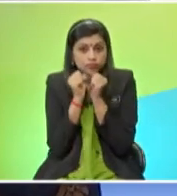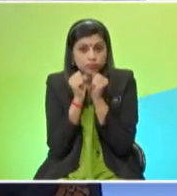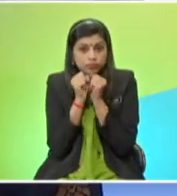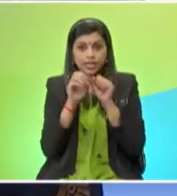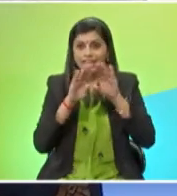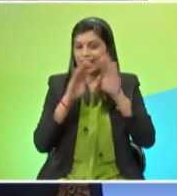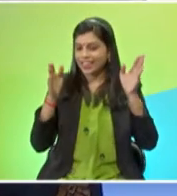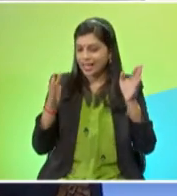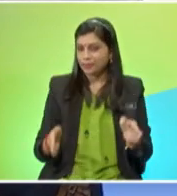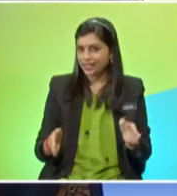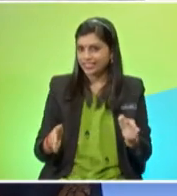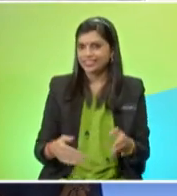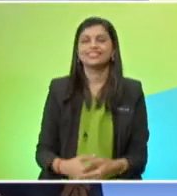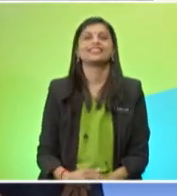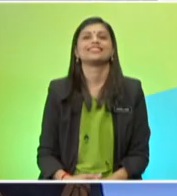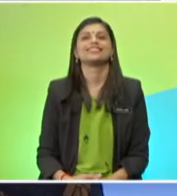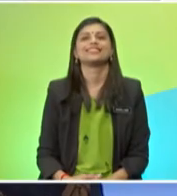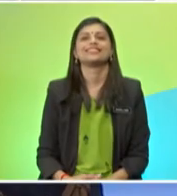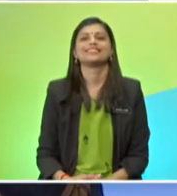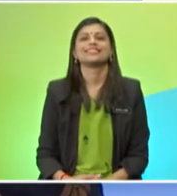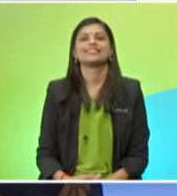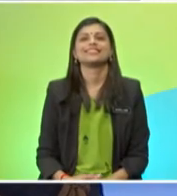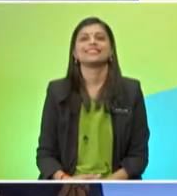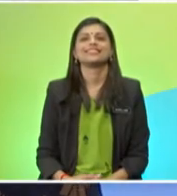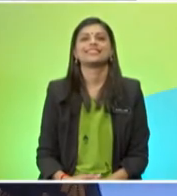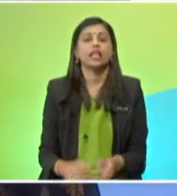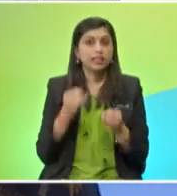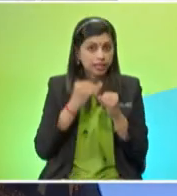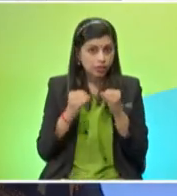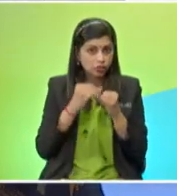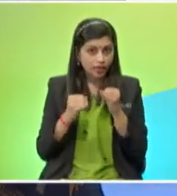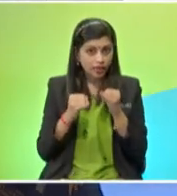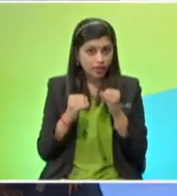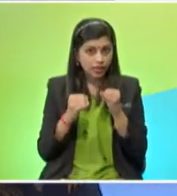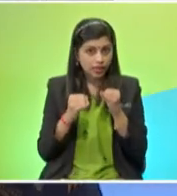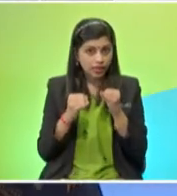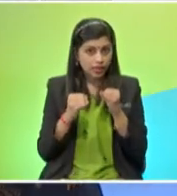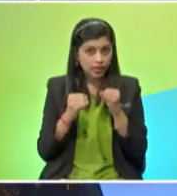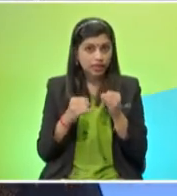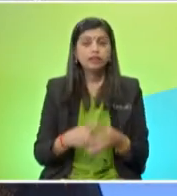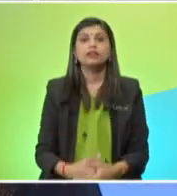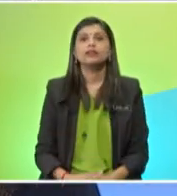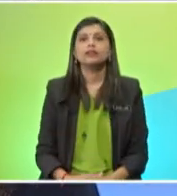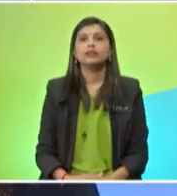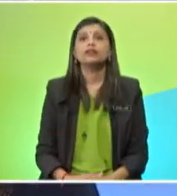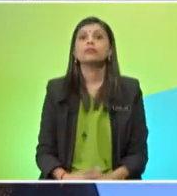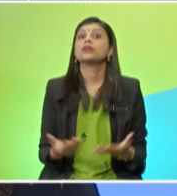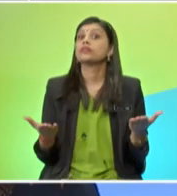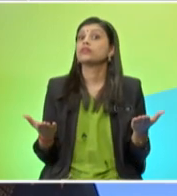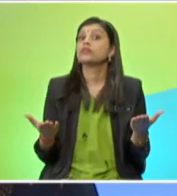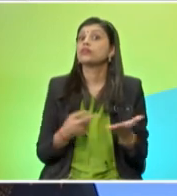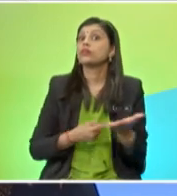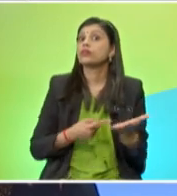a kettle. Okay. Now, last. Okay, this is the last room, Hanif. It will be